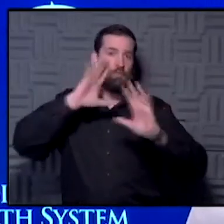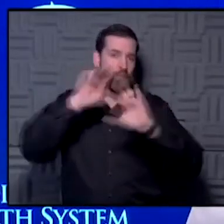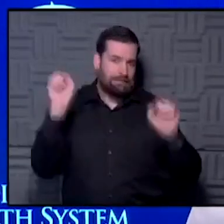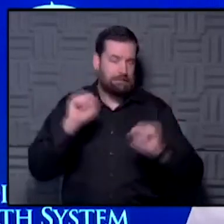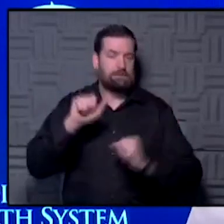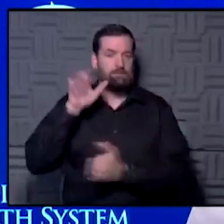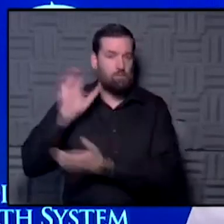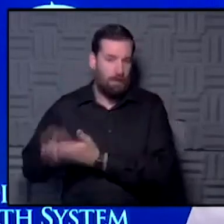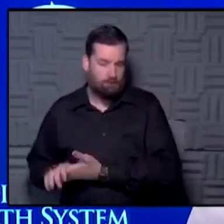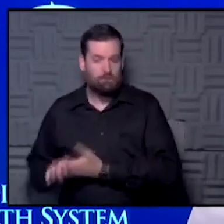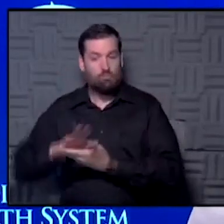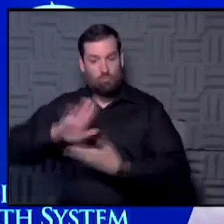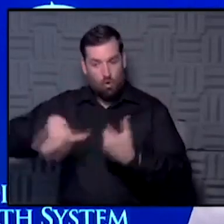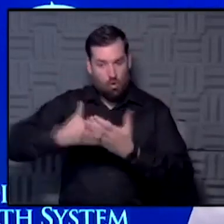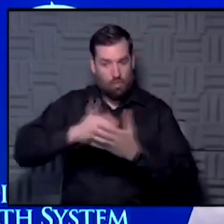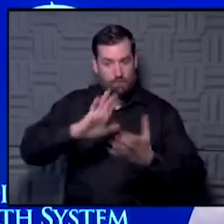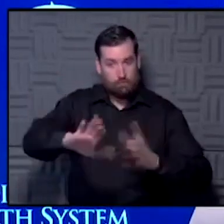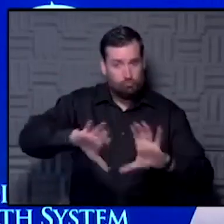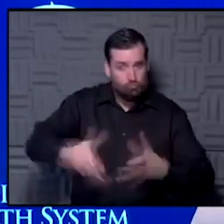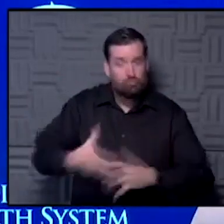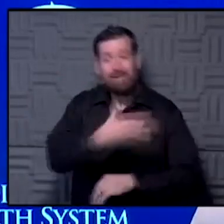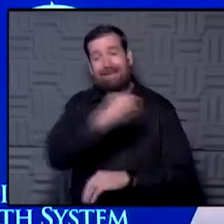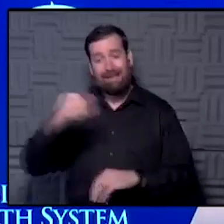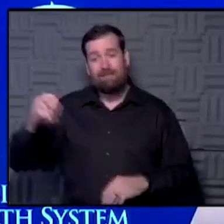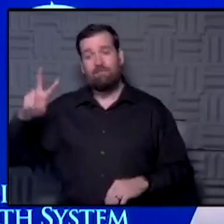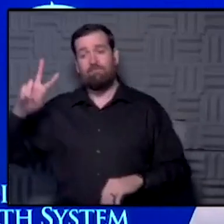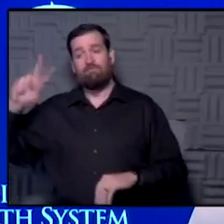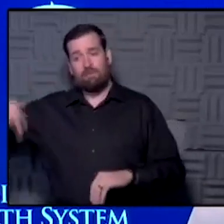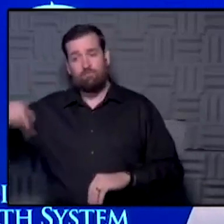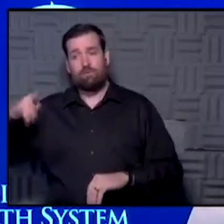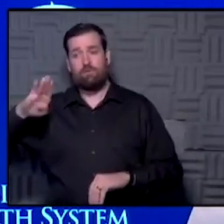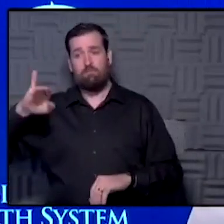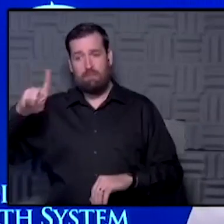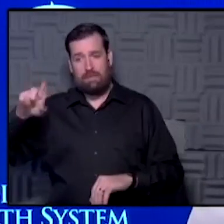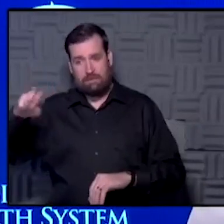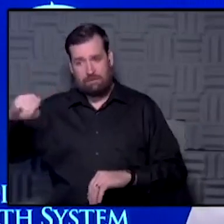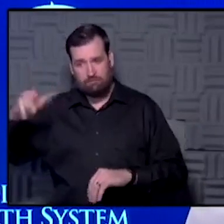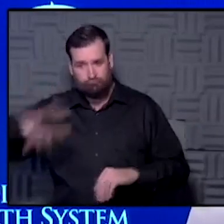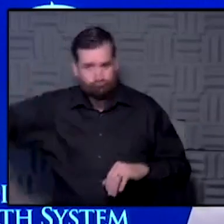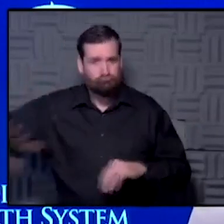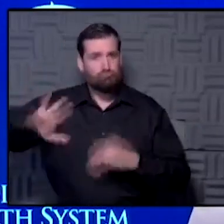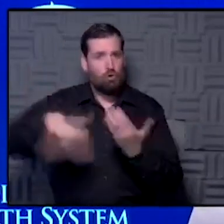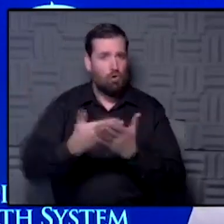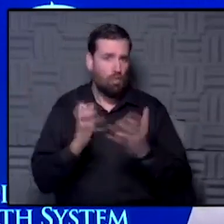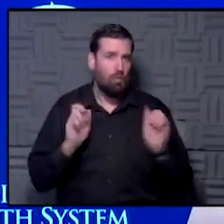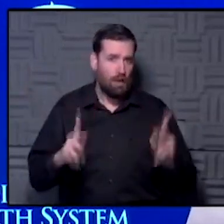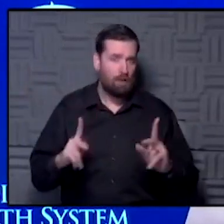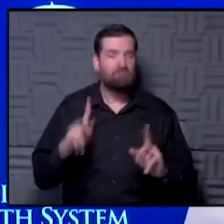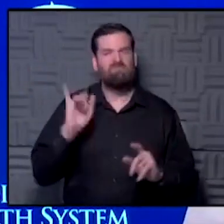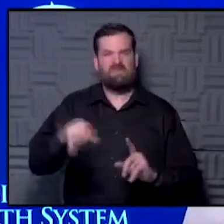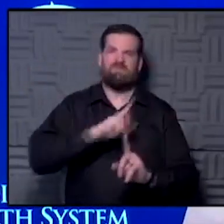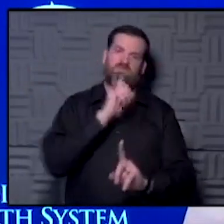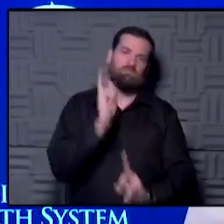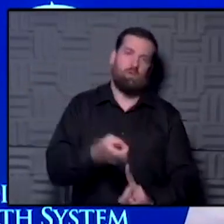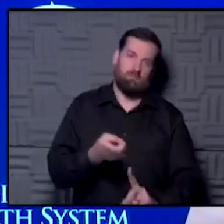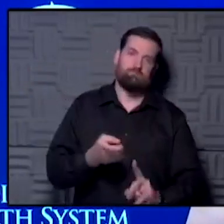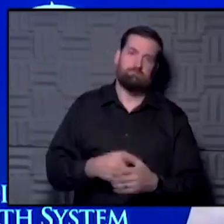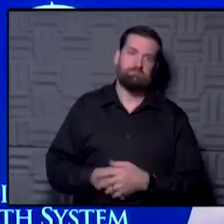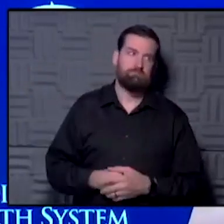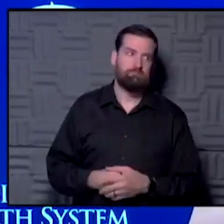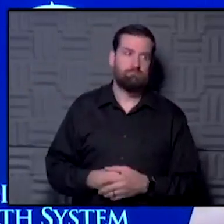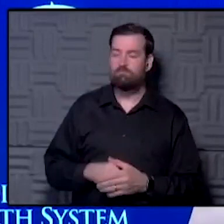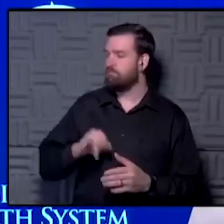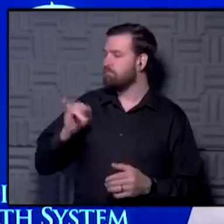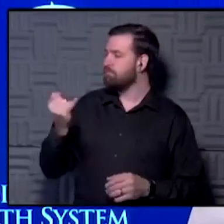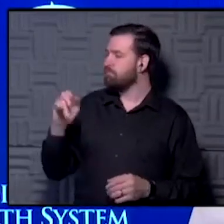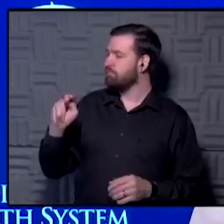first lady and all who works in his party and Vice President Biden and others are all going to be okay. Because that's really what we want to have as an outcome for this. So. And